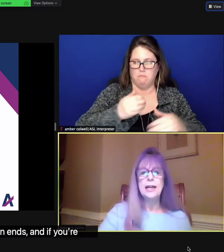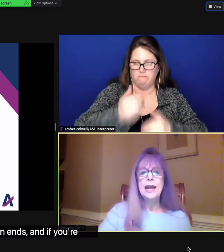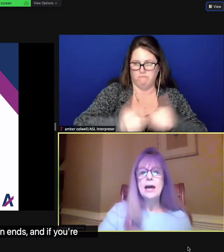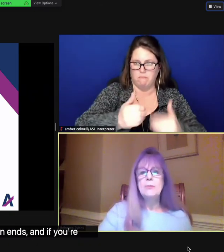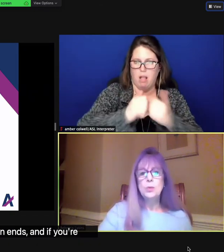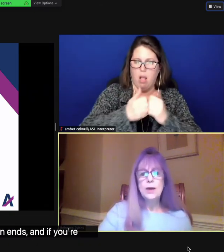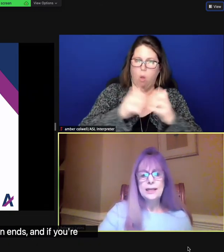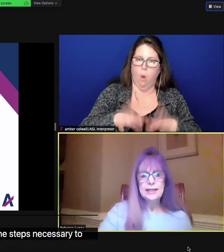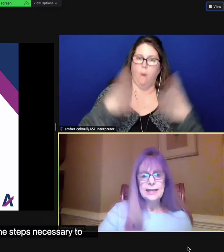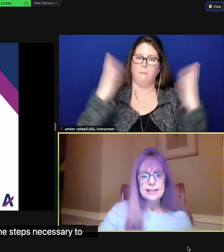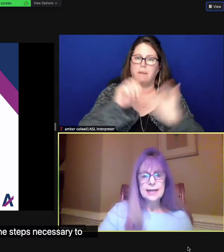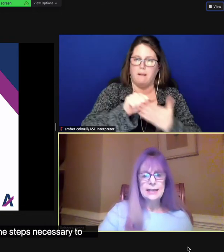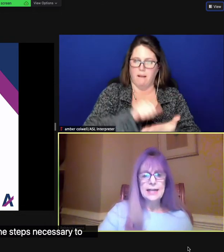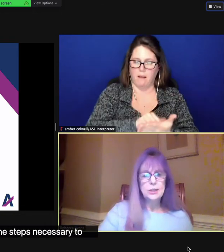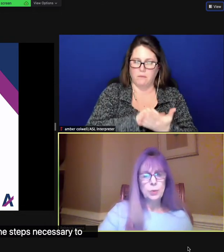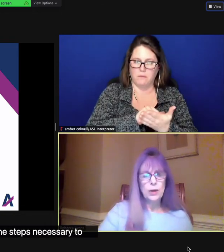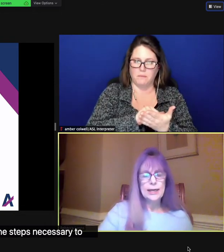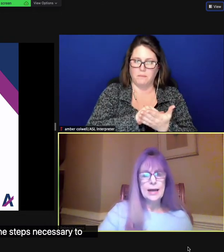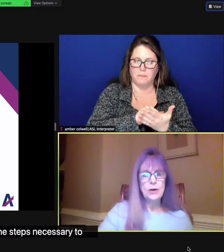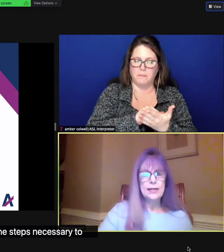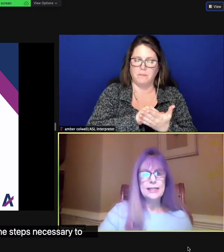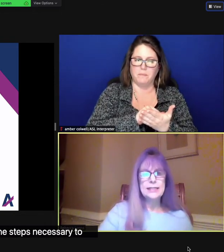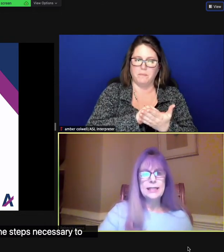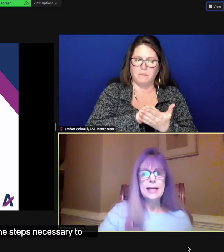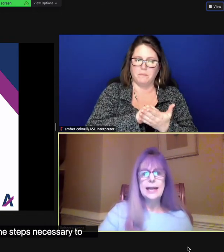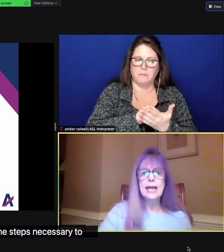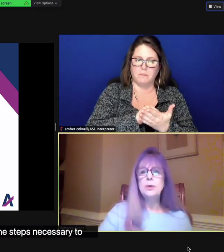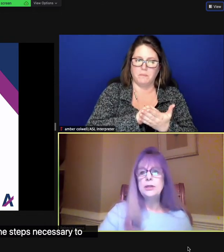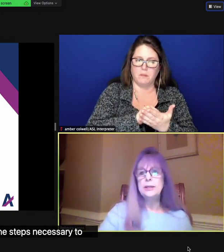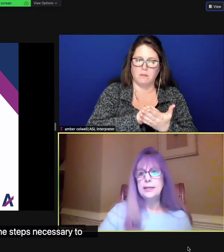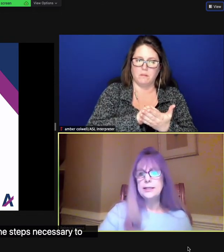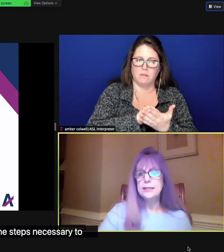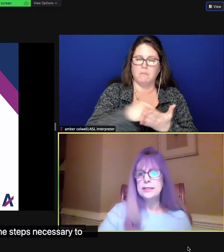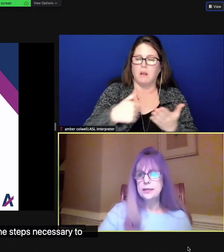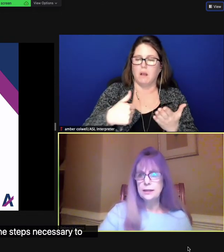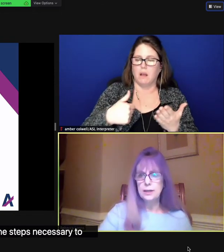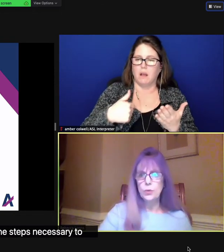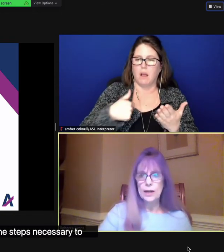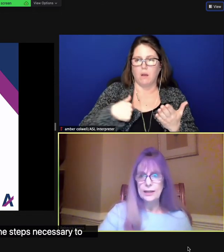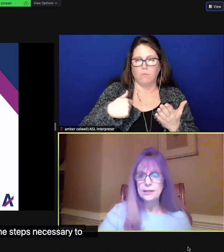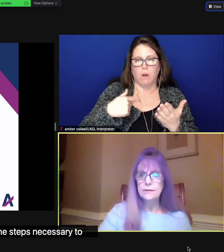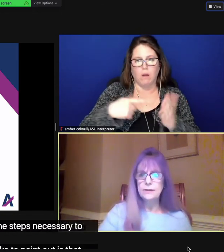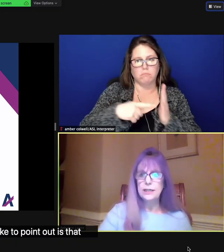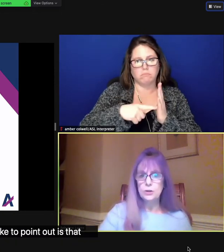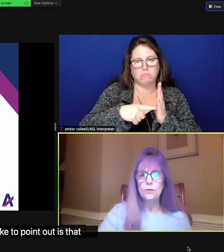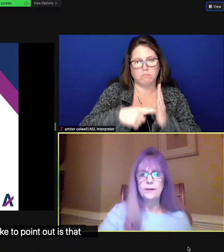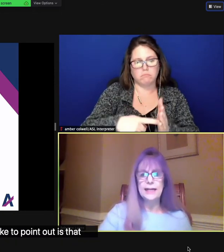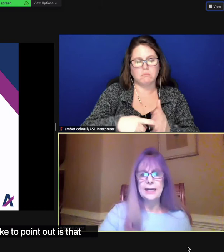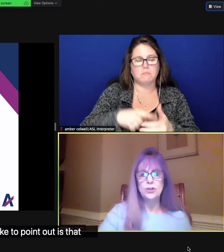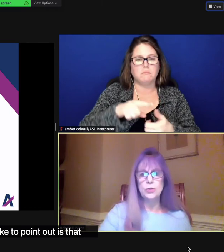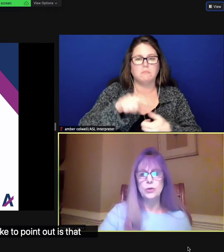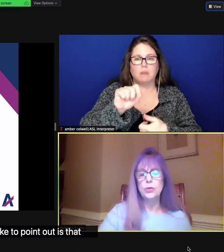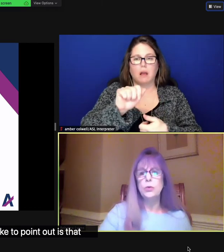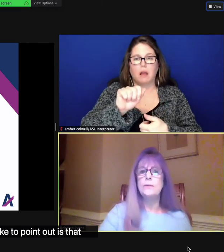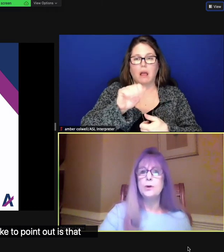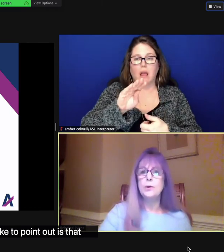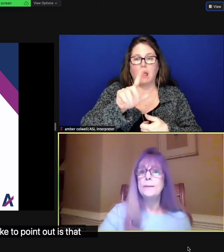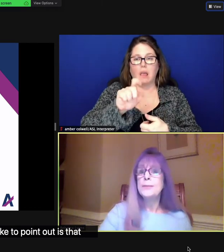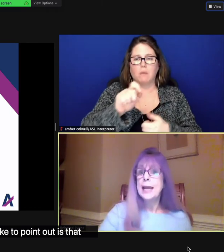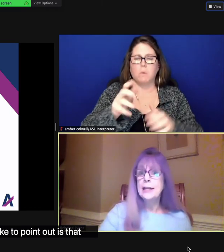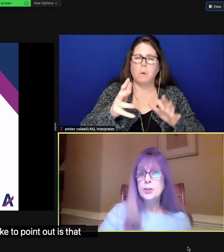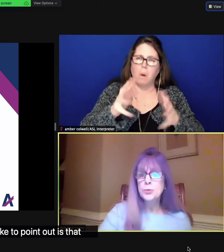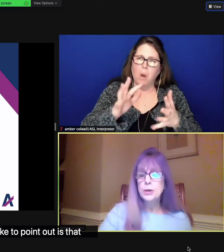account. But one of the things I'd like to point out is that ABLE is still a relatively new financial tool